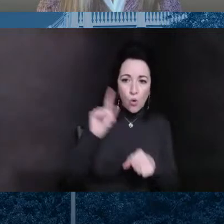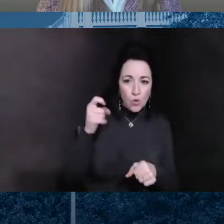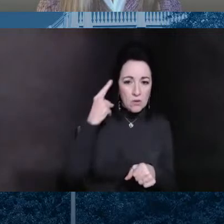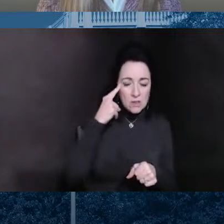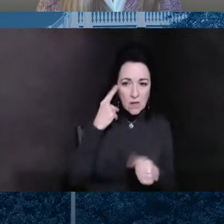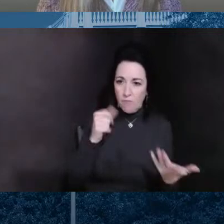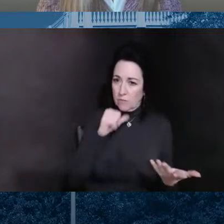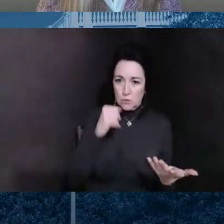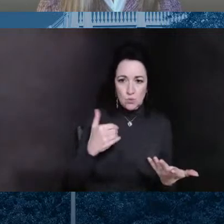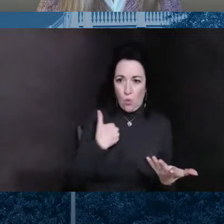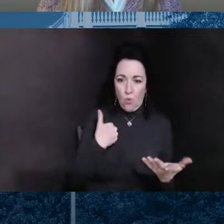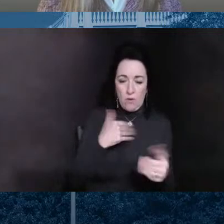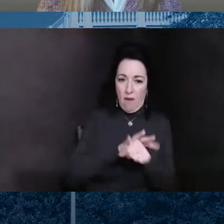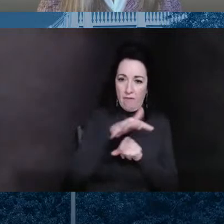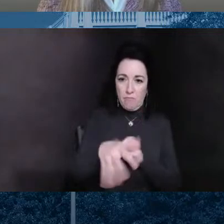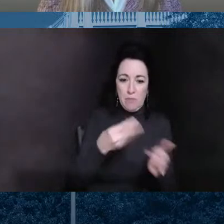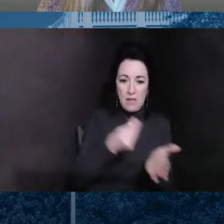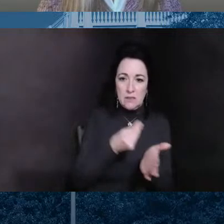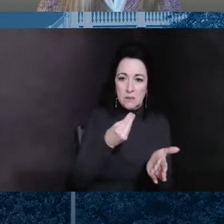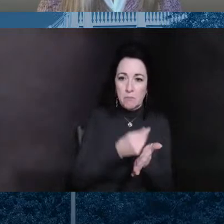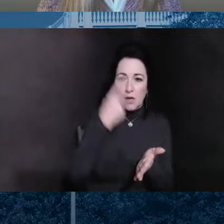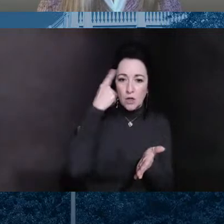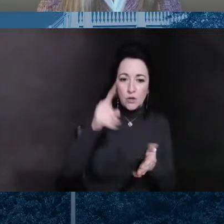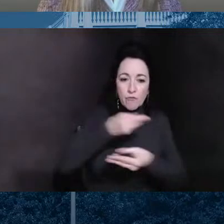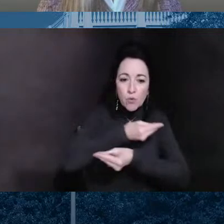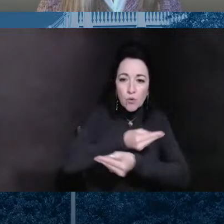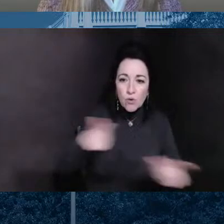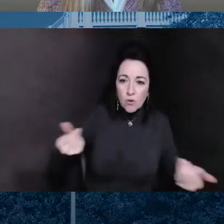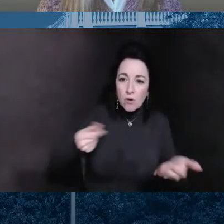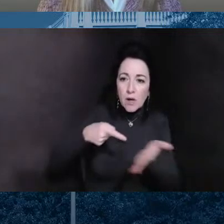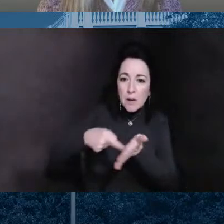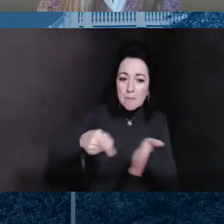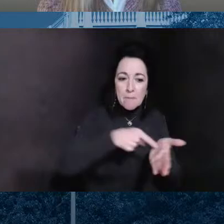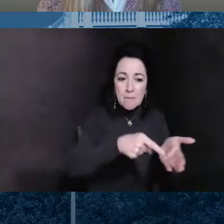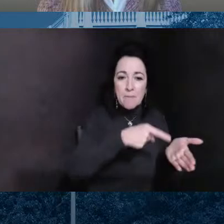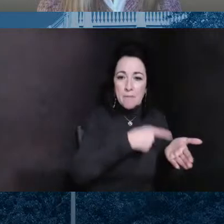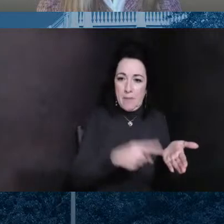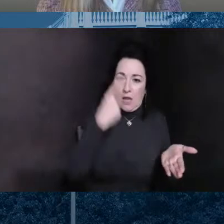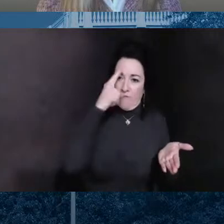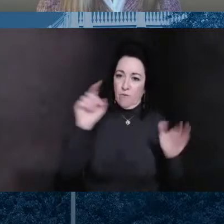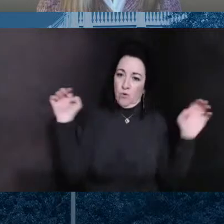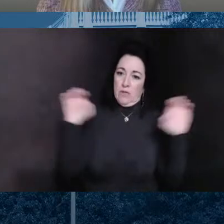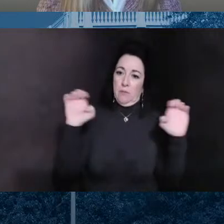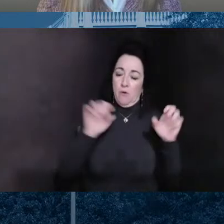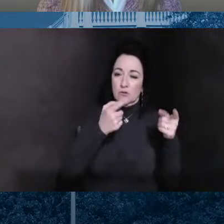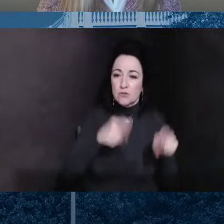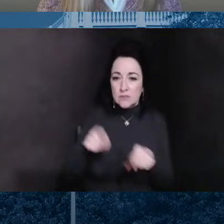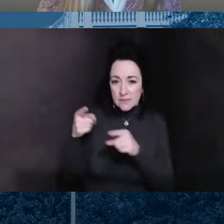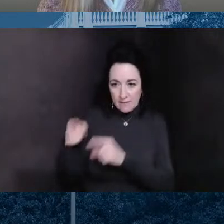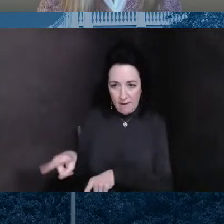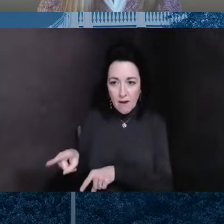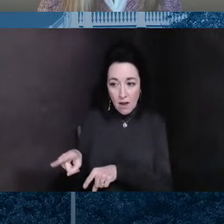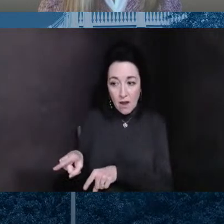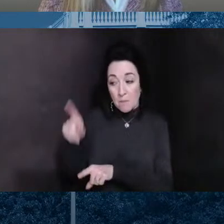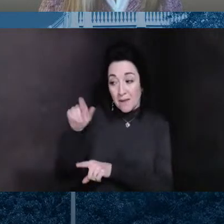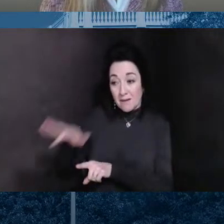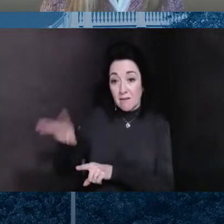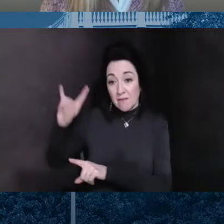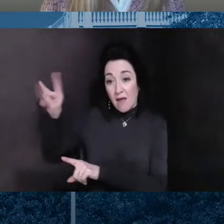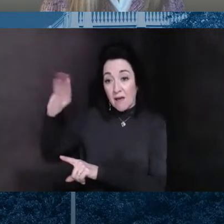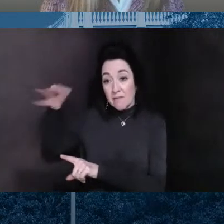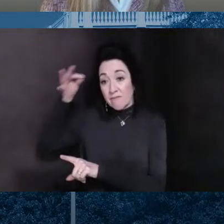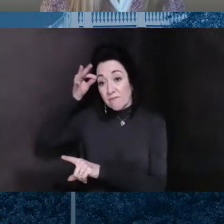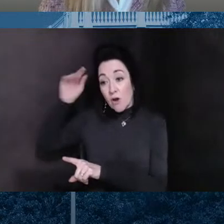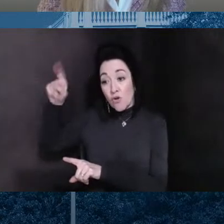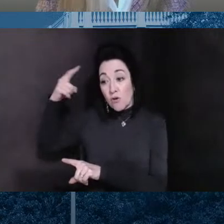really helping make sure that we can deliver necessary services and education, healthcare, all the rest